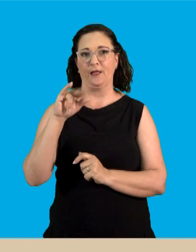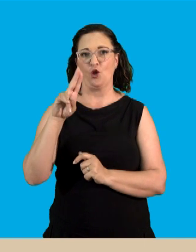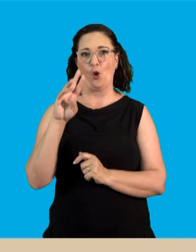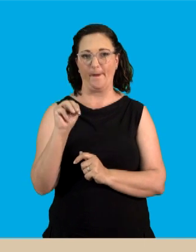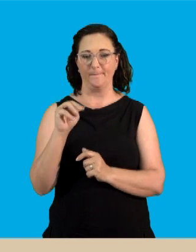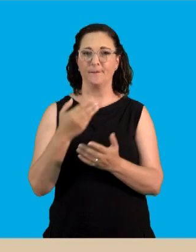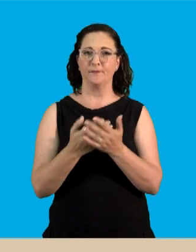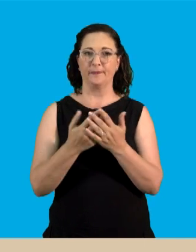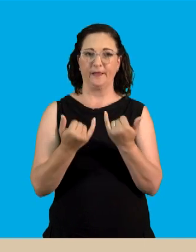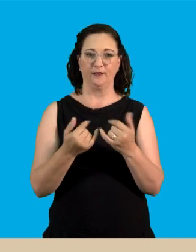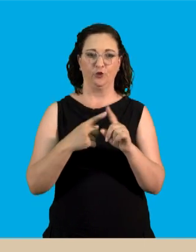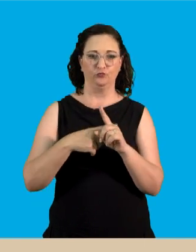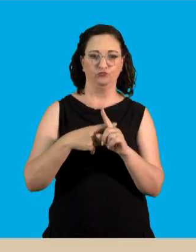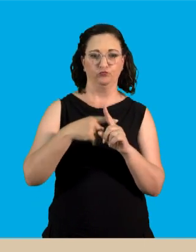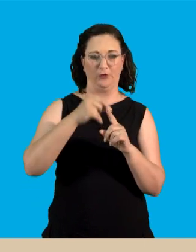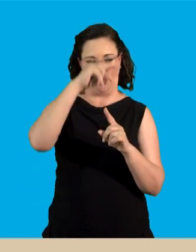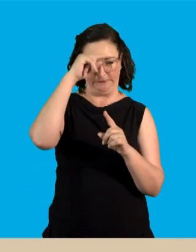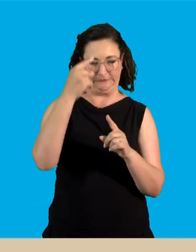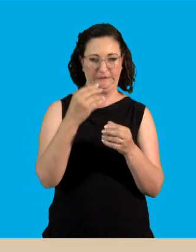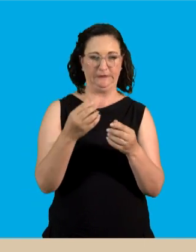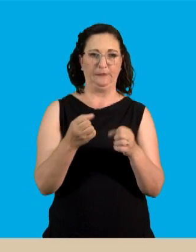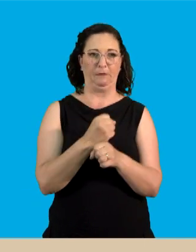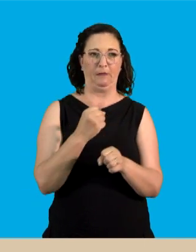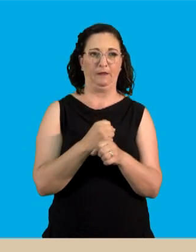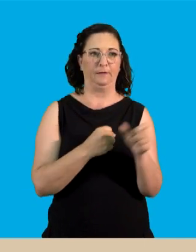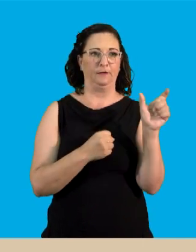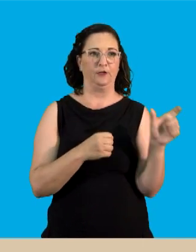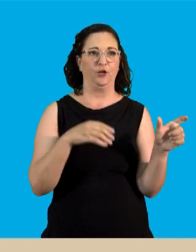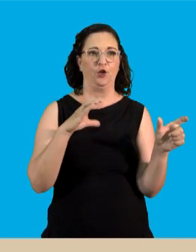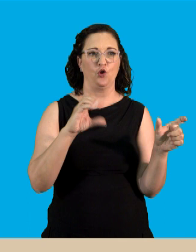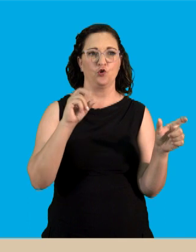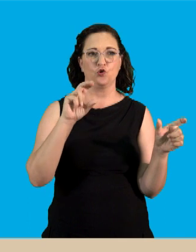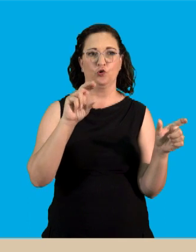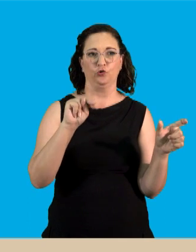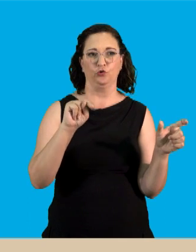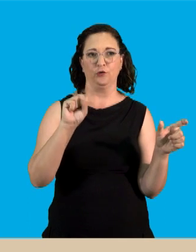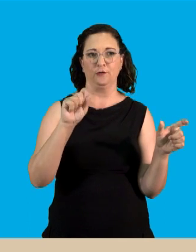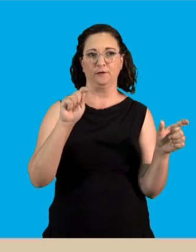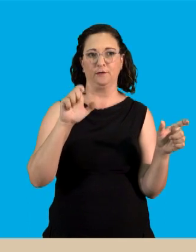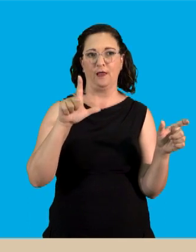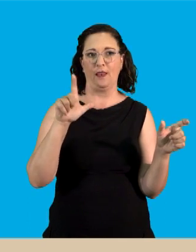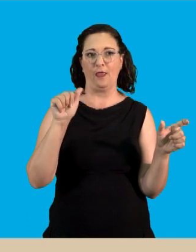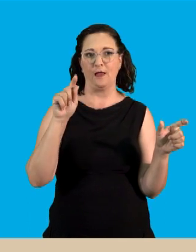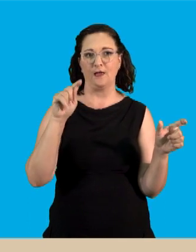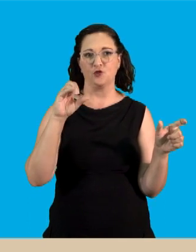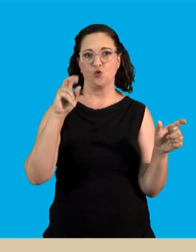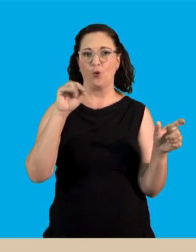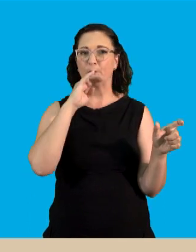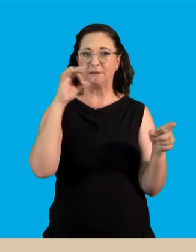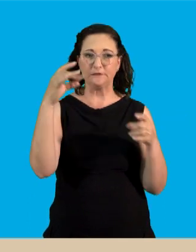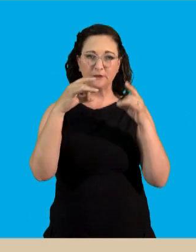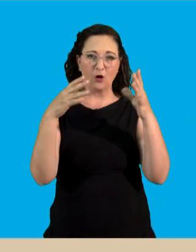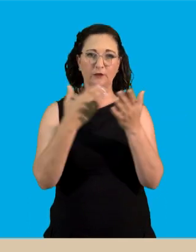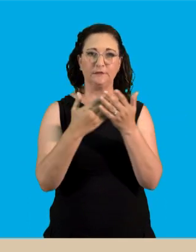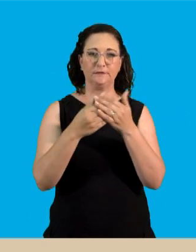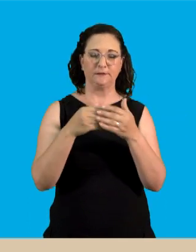energy. Constellation, it is a group of stars forming a pattern. Now that we have looked at